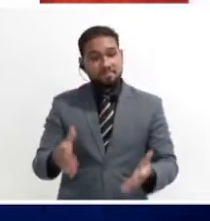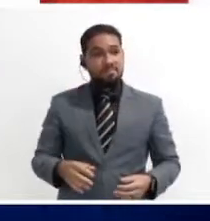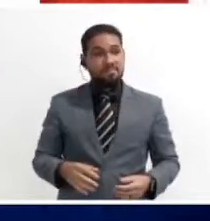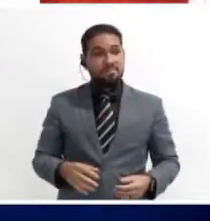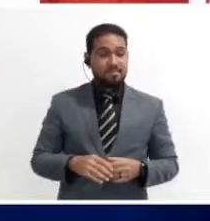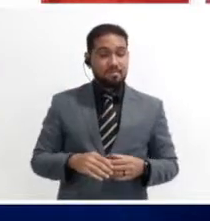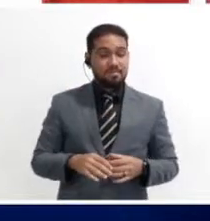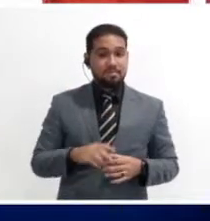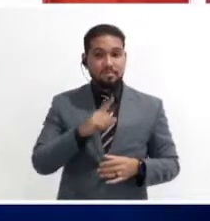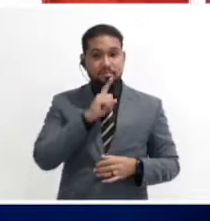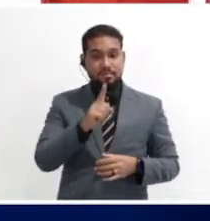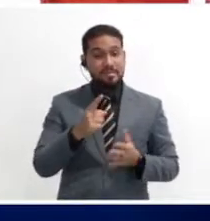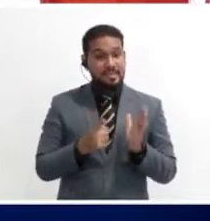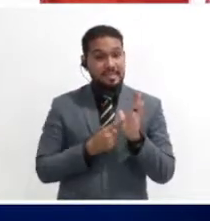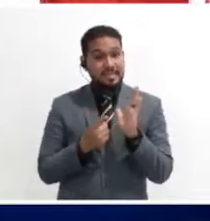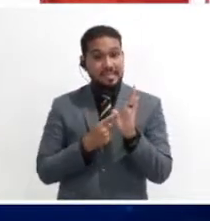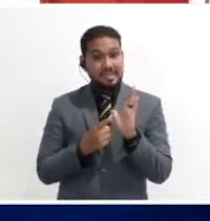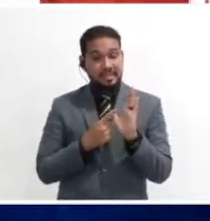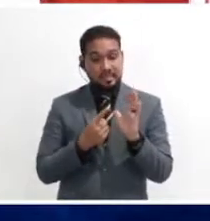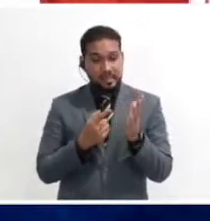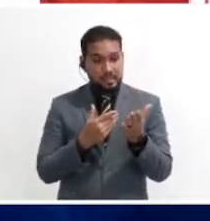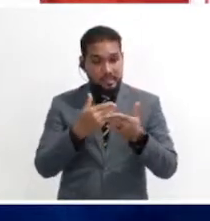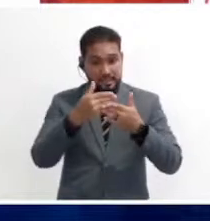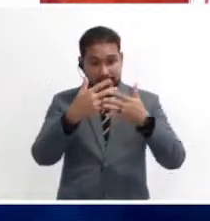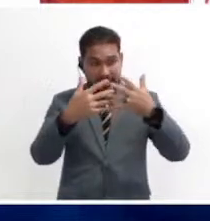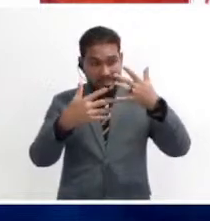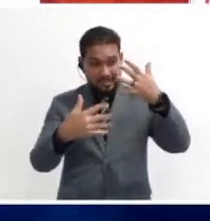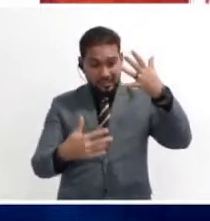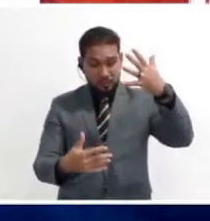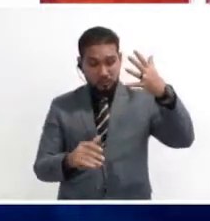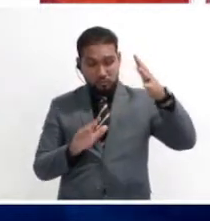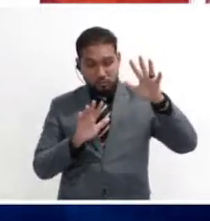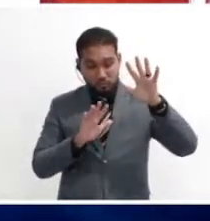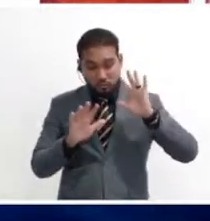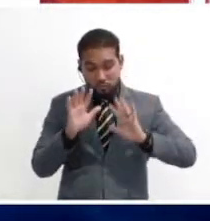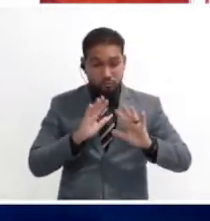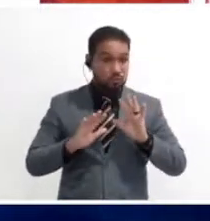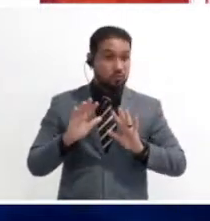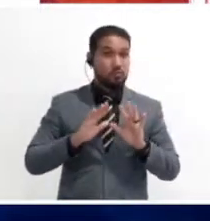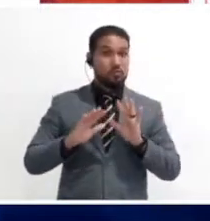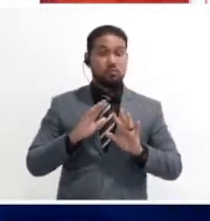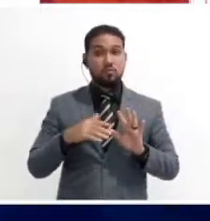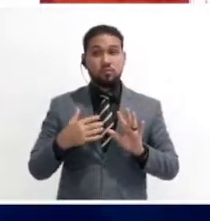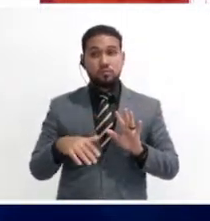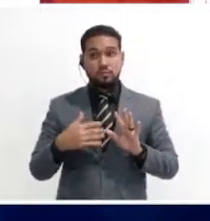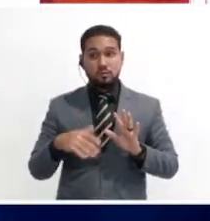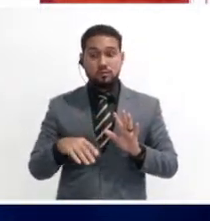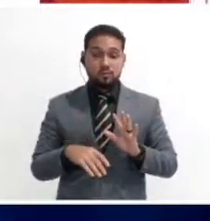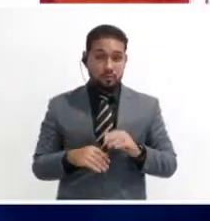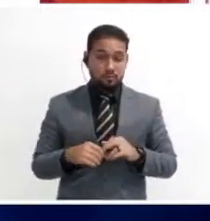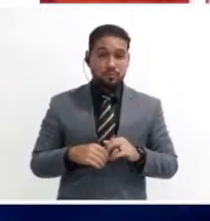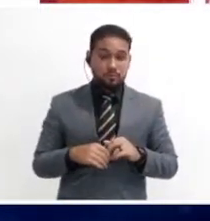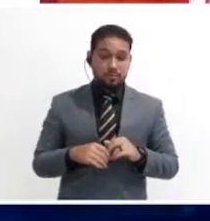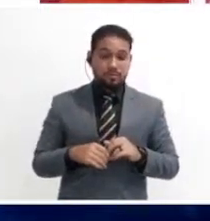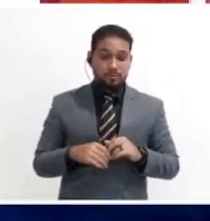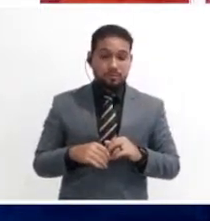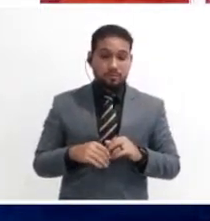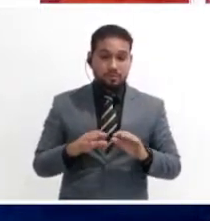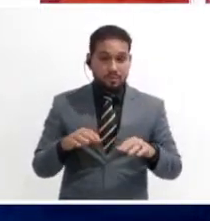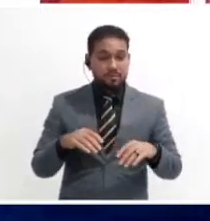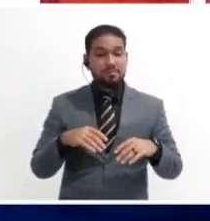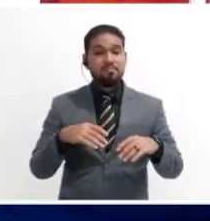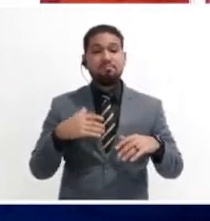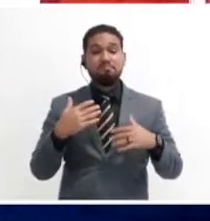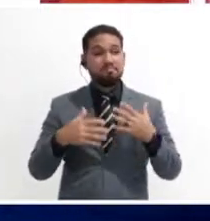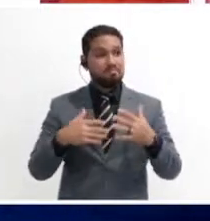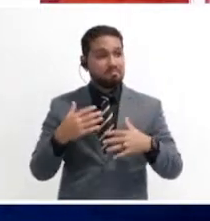So many of the earlier speakers at the start of the day